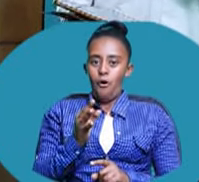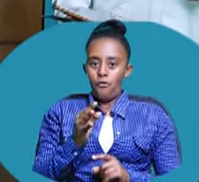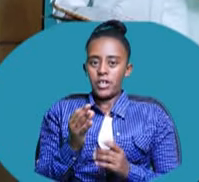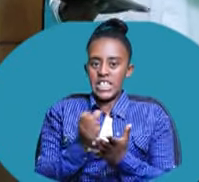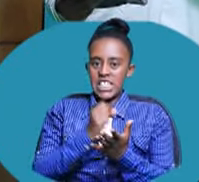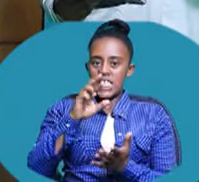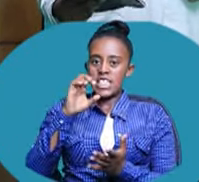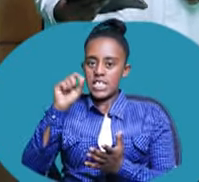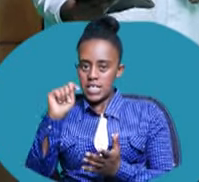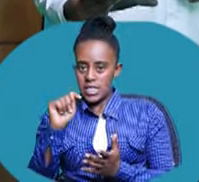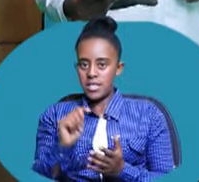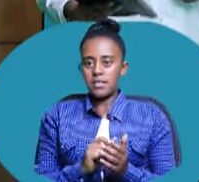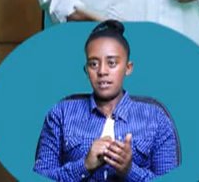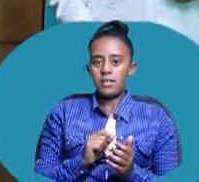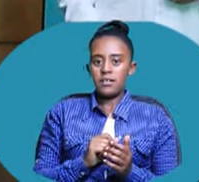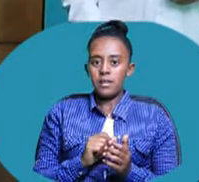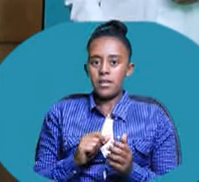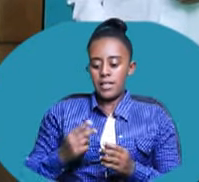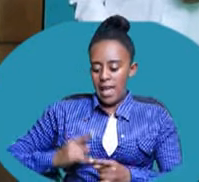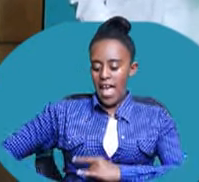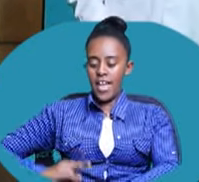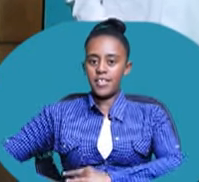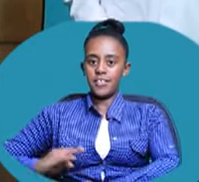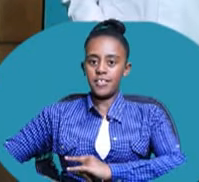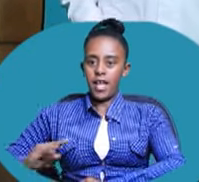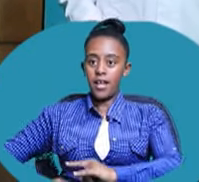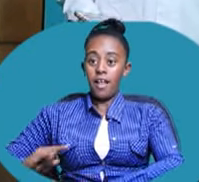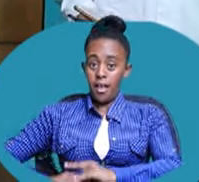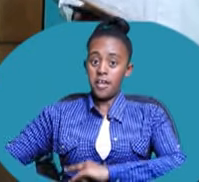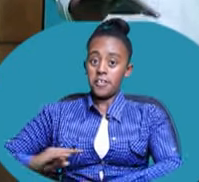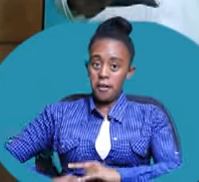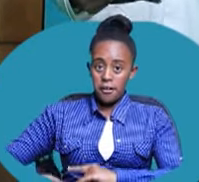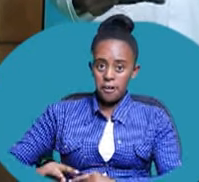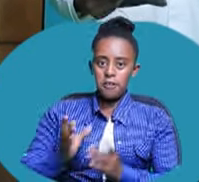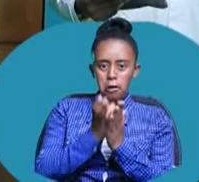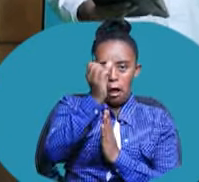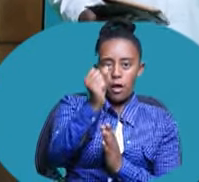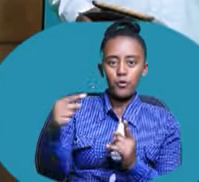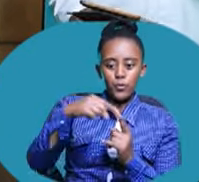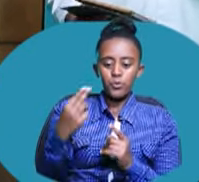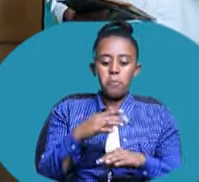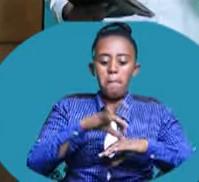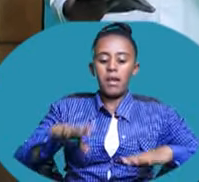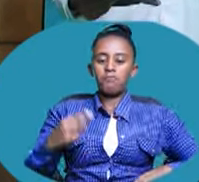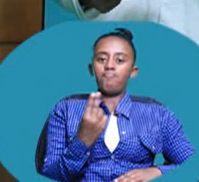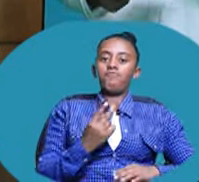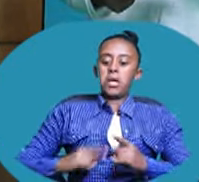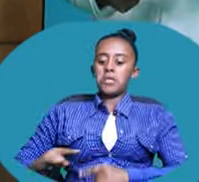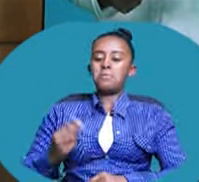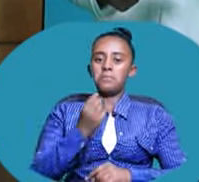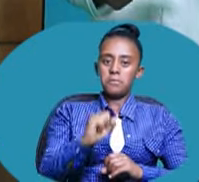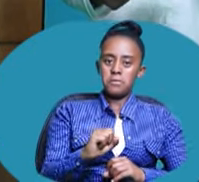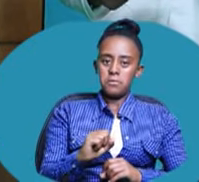rest was the hereditary right to use a land.